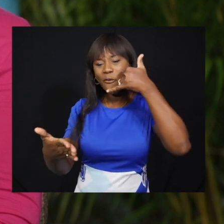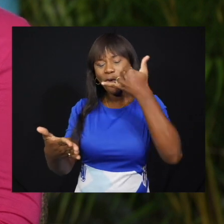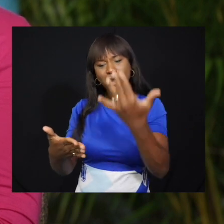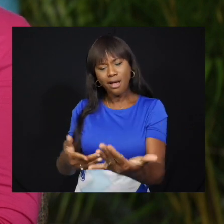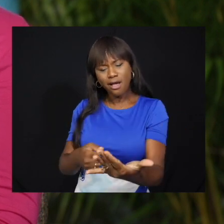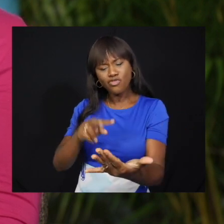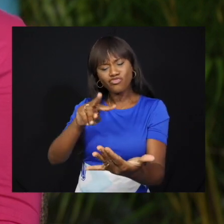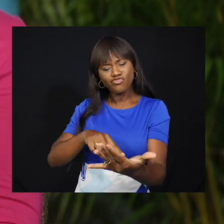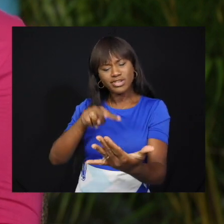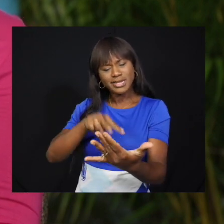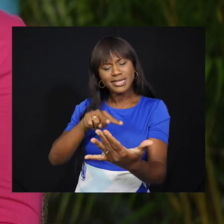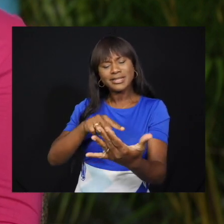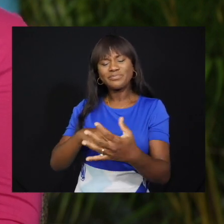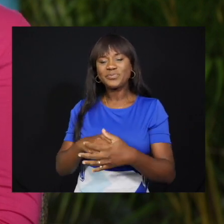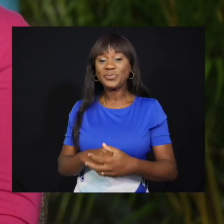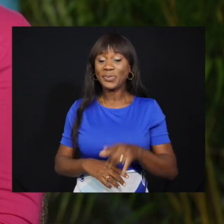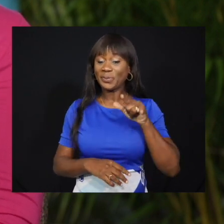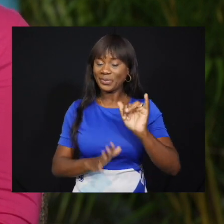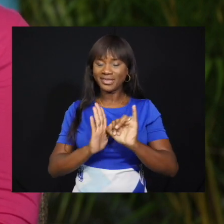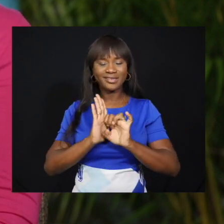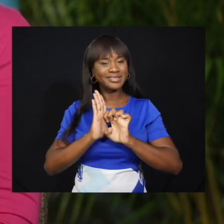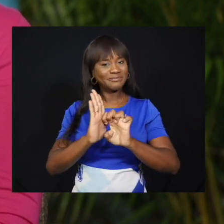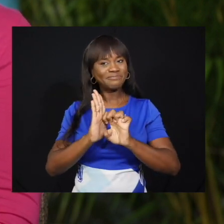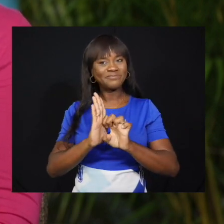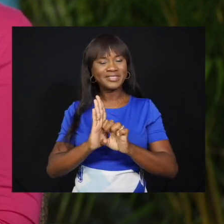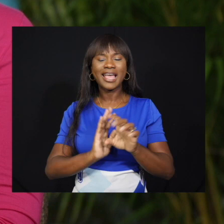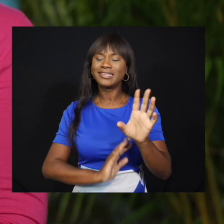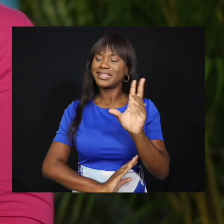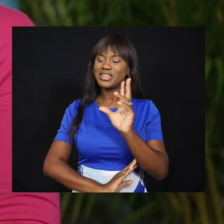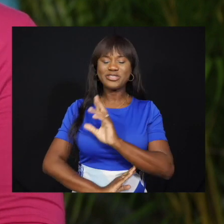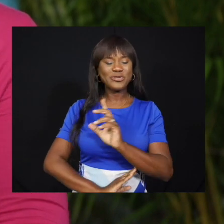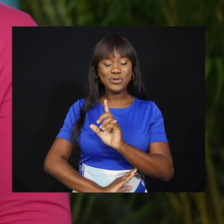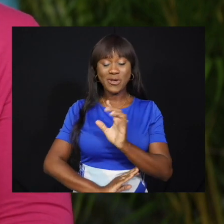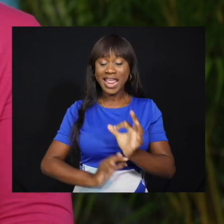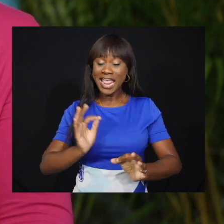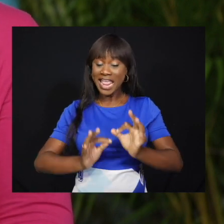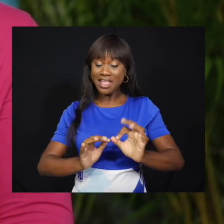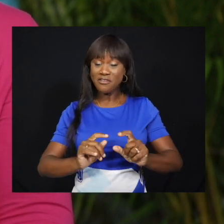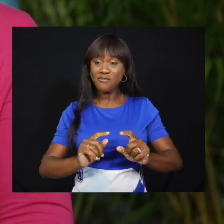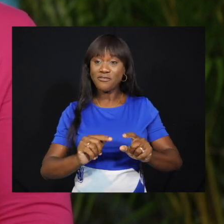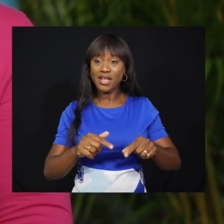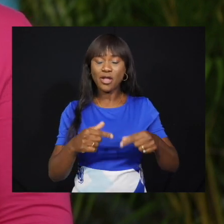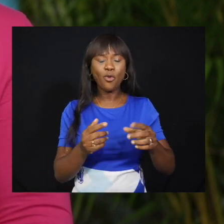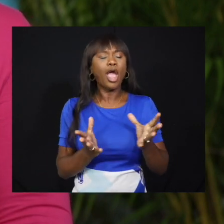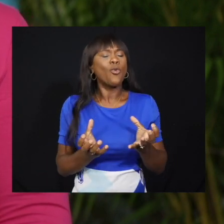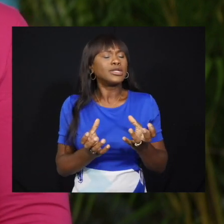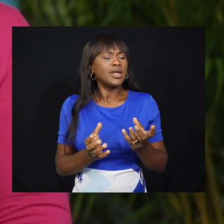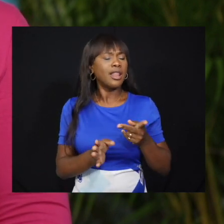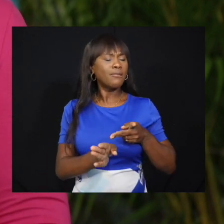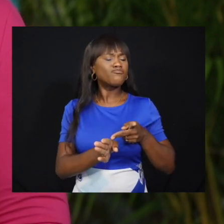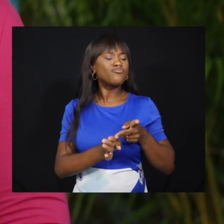from on the phone. So this was an example. And I said, no. If you're going now to look a